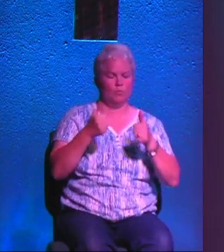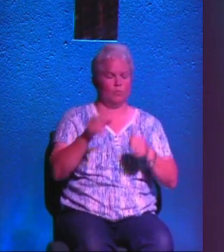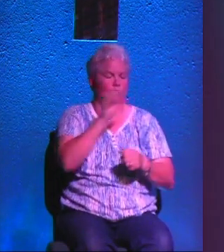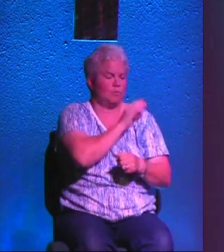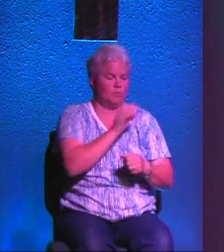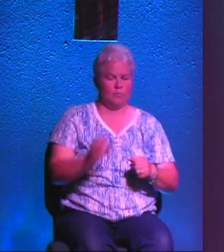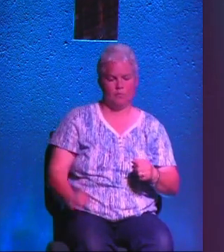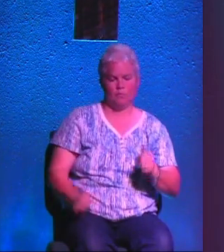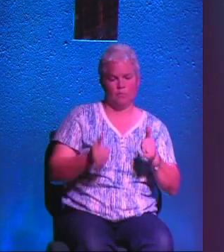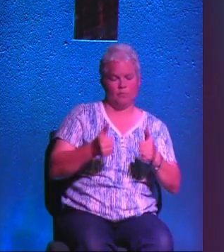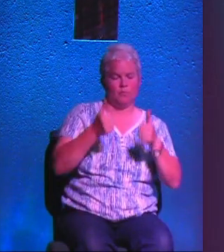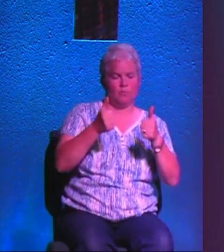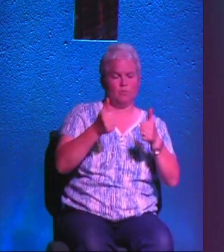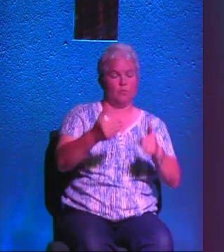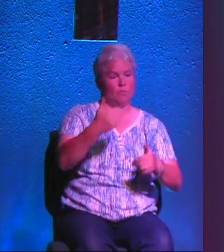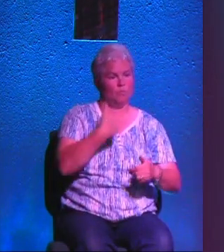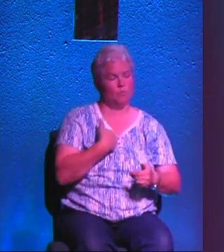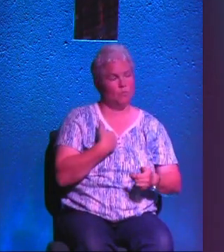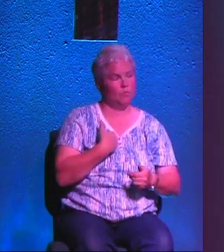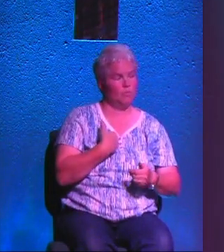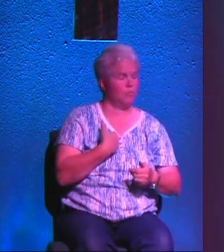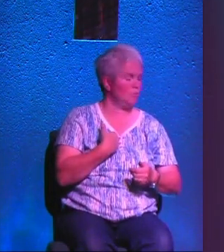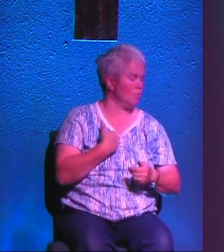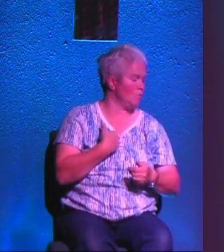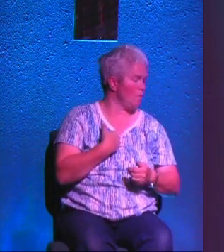it's Christ who lives in me.